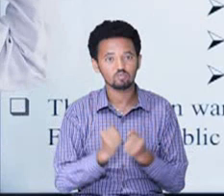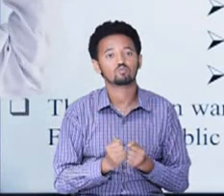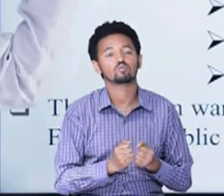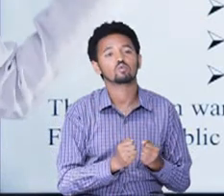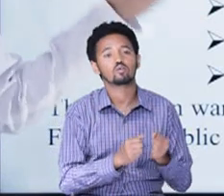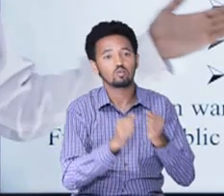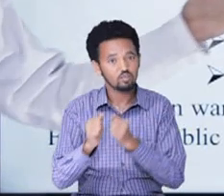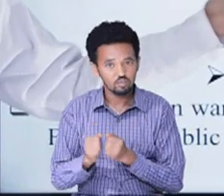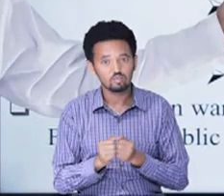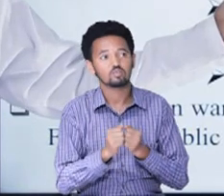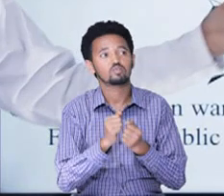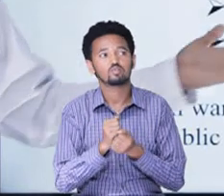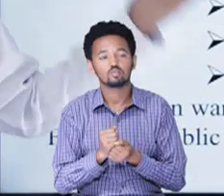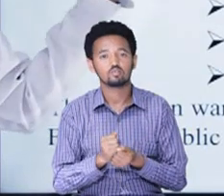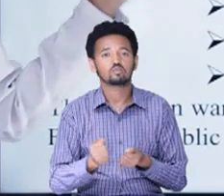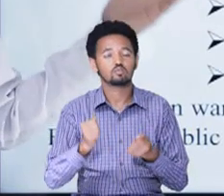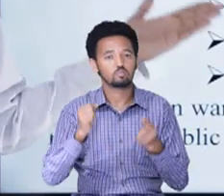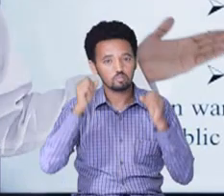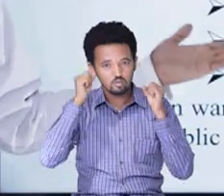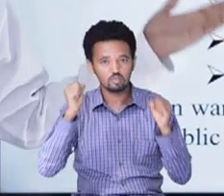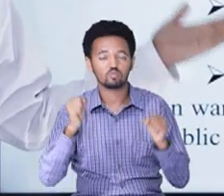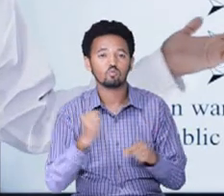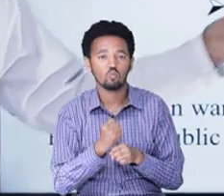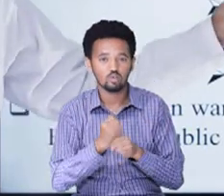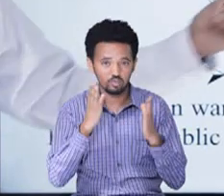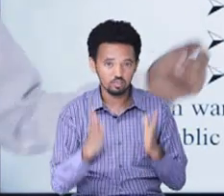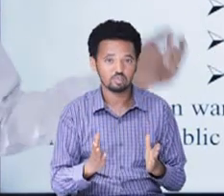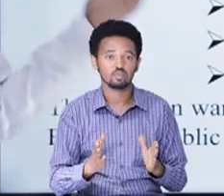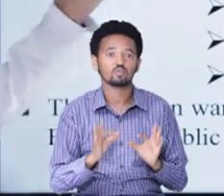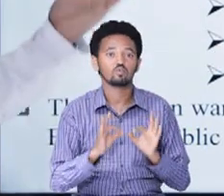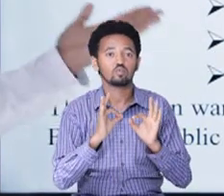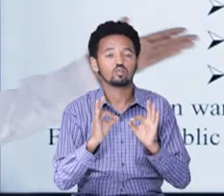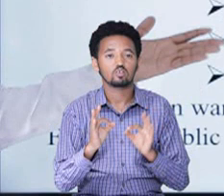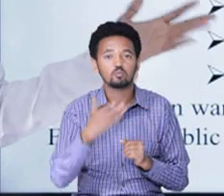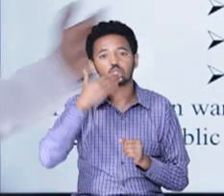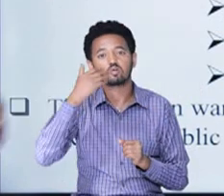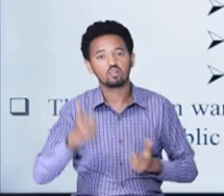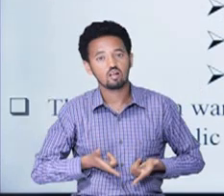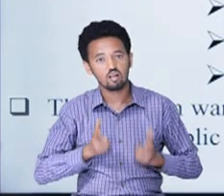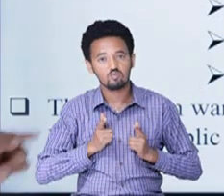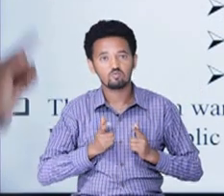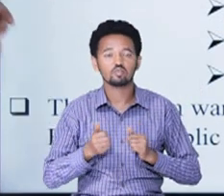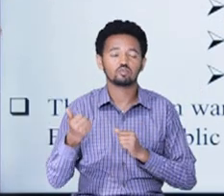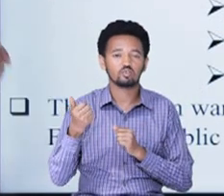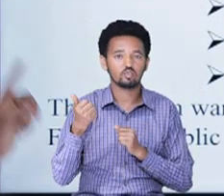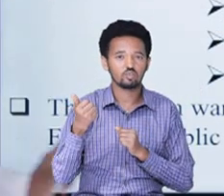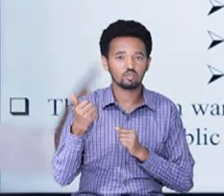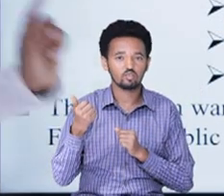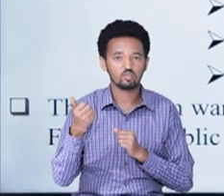guarantee land for peasant, work for workers, better living conditions.